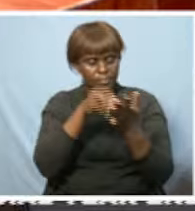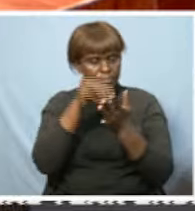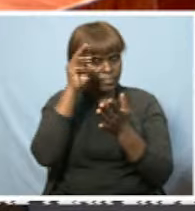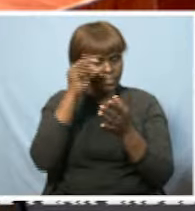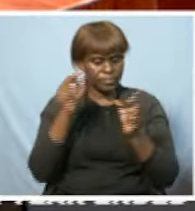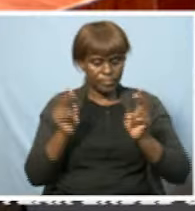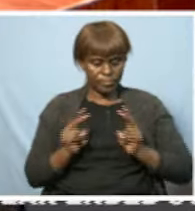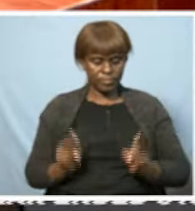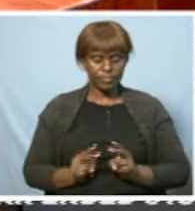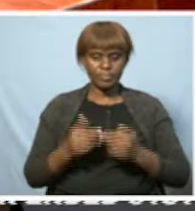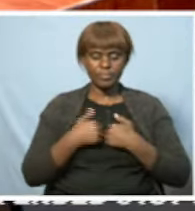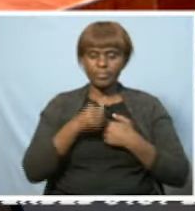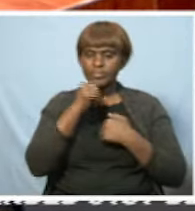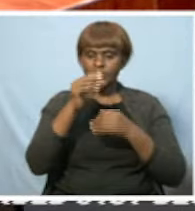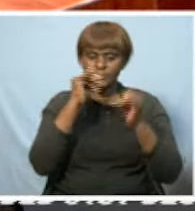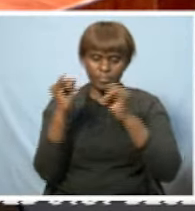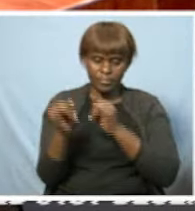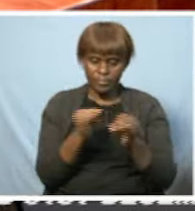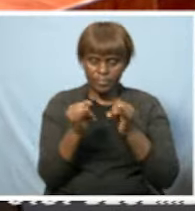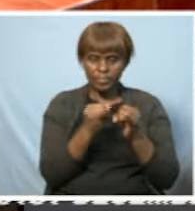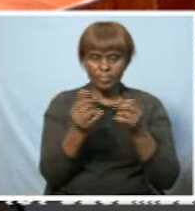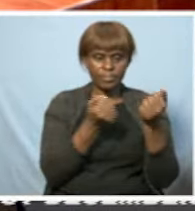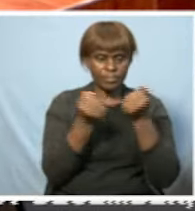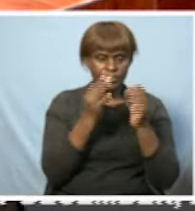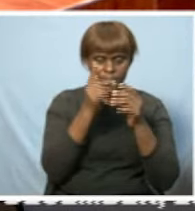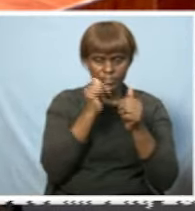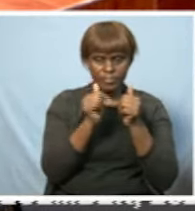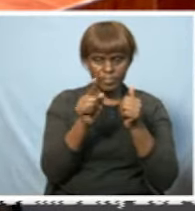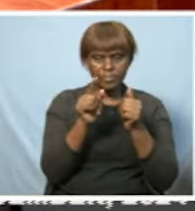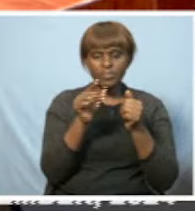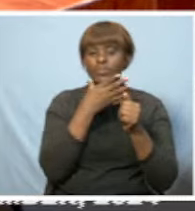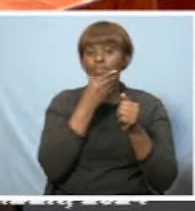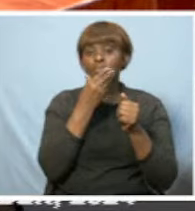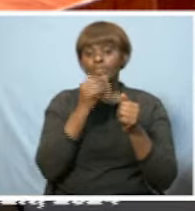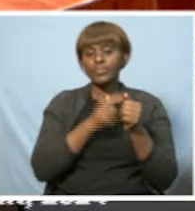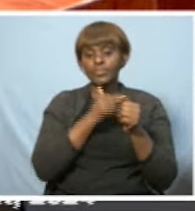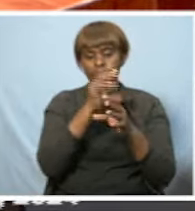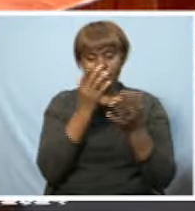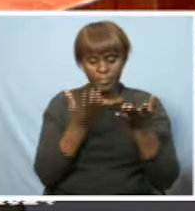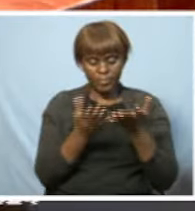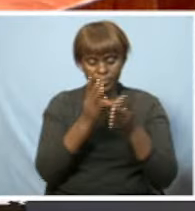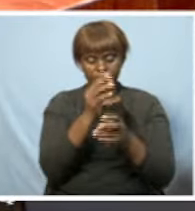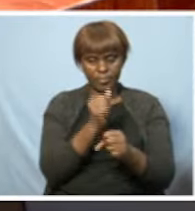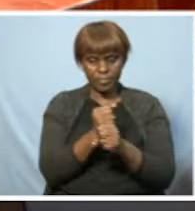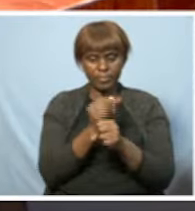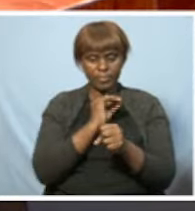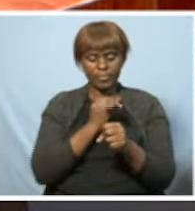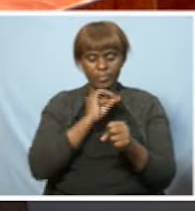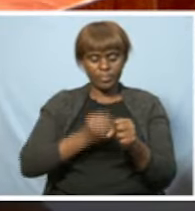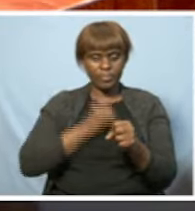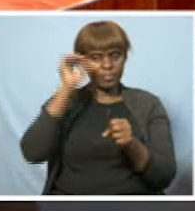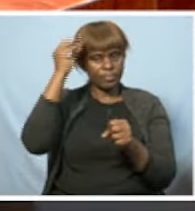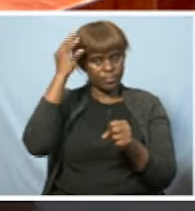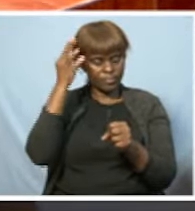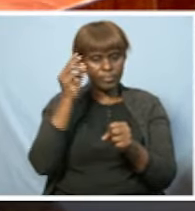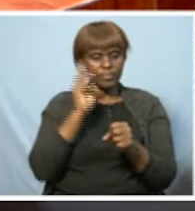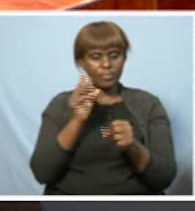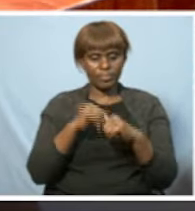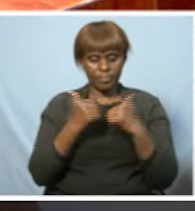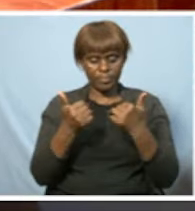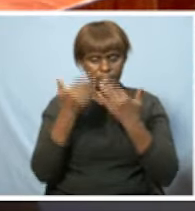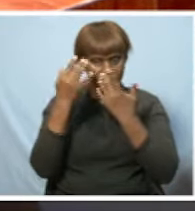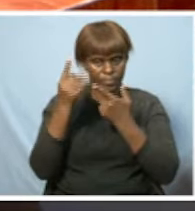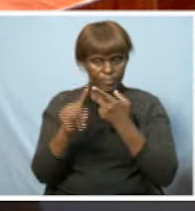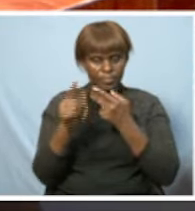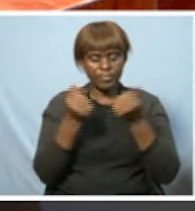not engaged drivers, because as Mandev, we are yet to receive also our own ambulance. We expect the